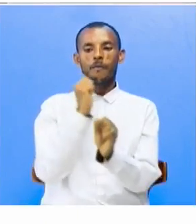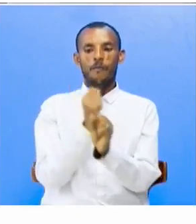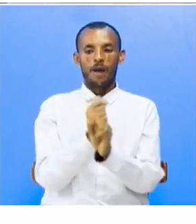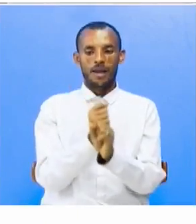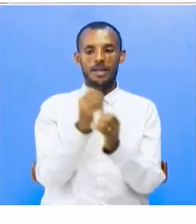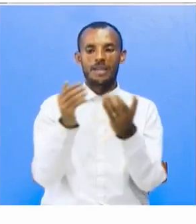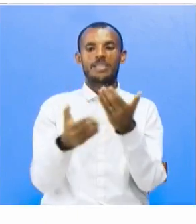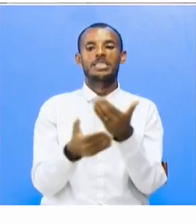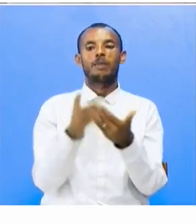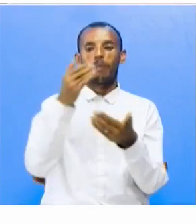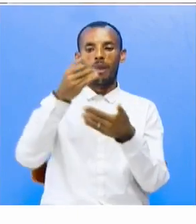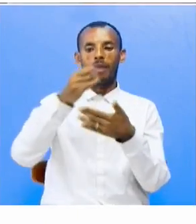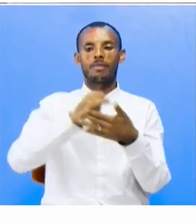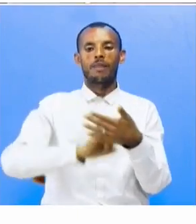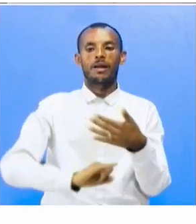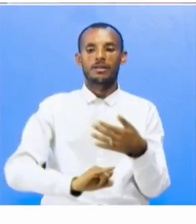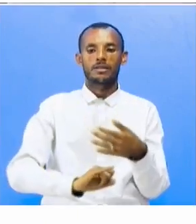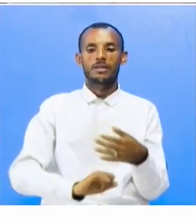interest